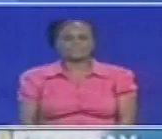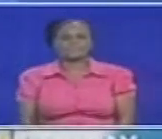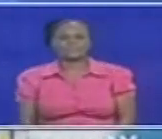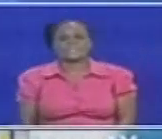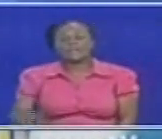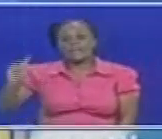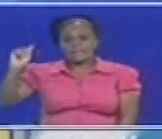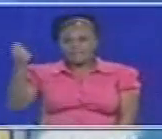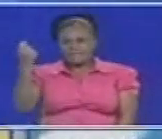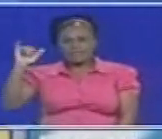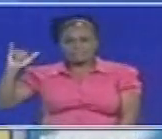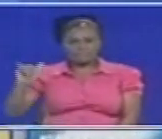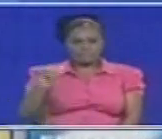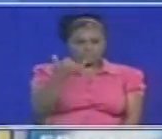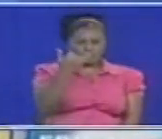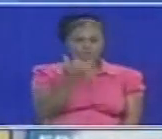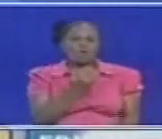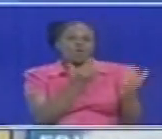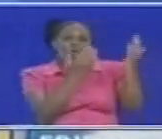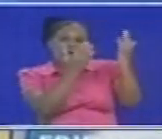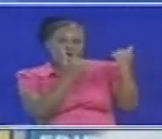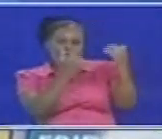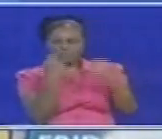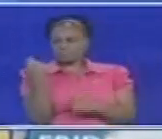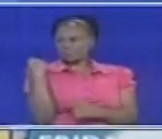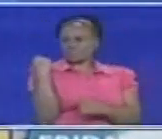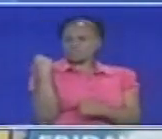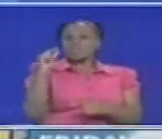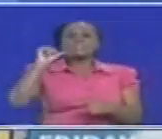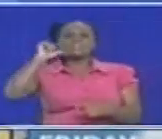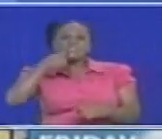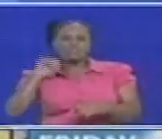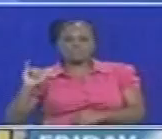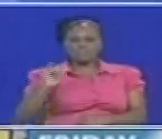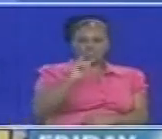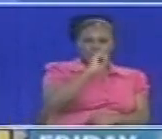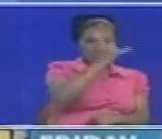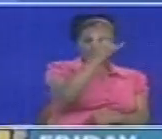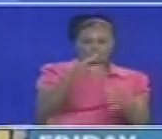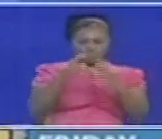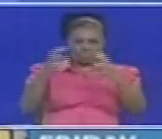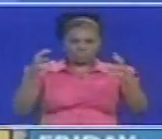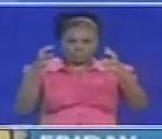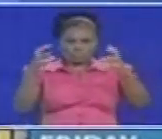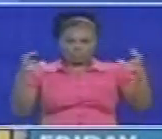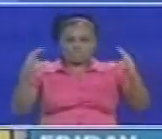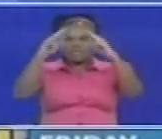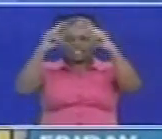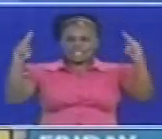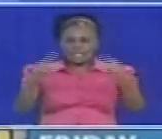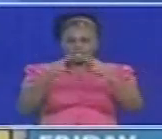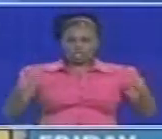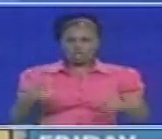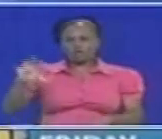Kenya Airways is banking on its recently acquired Boeing 787 Dreamliner to grow its regional and international market